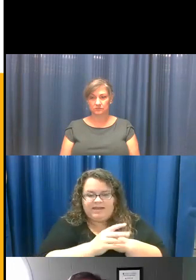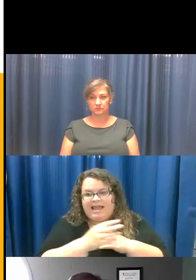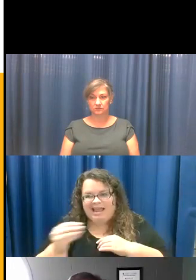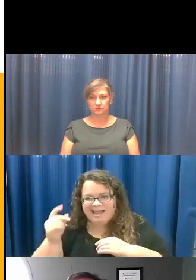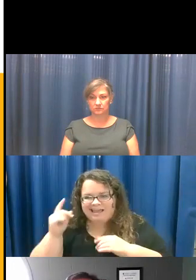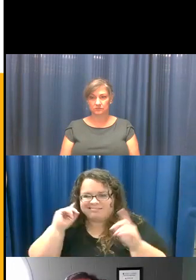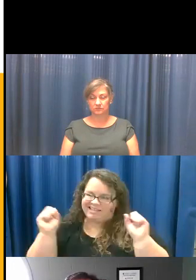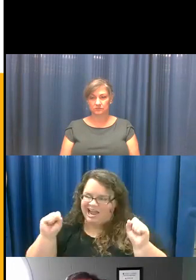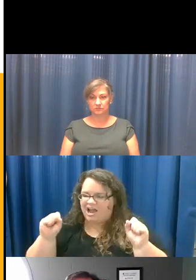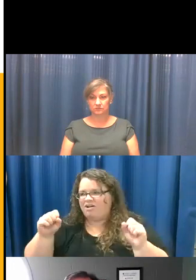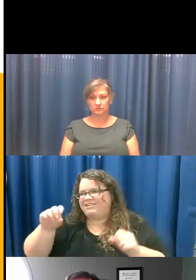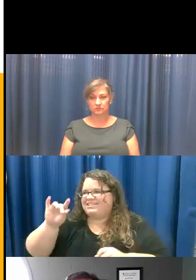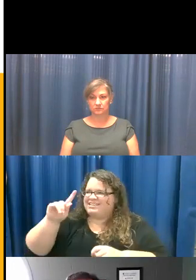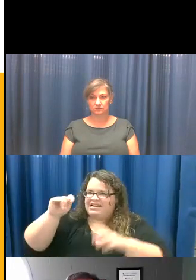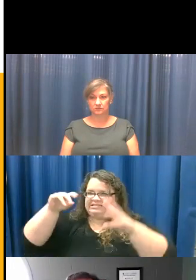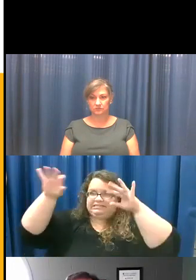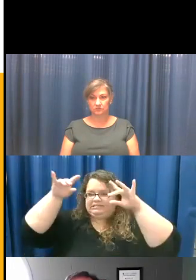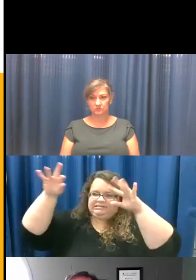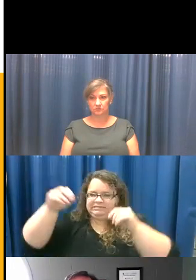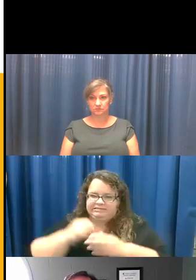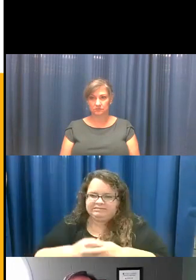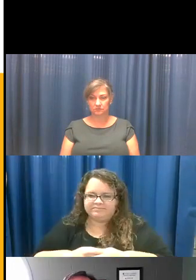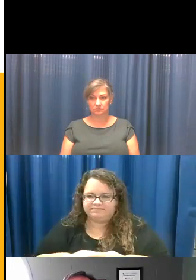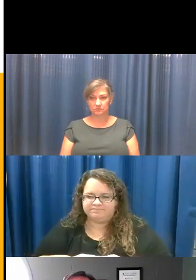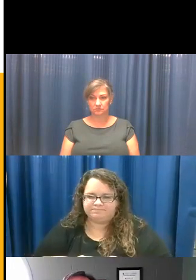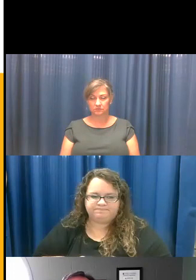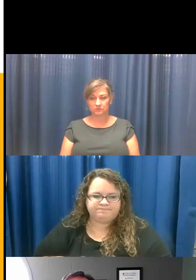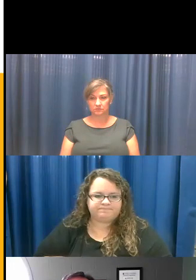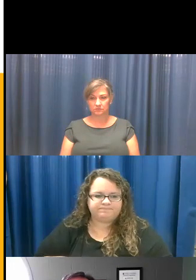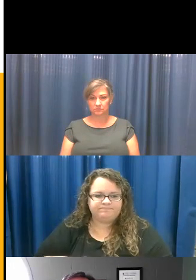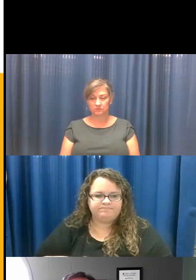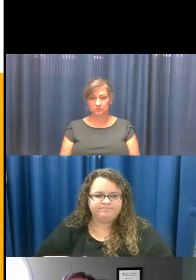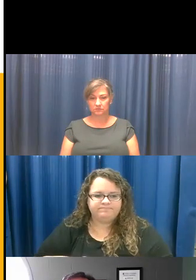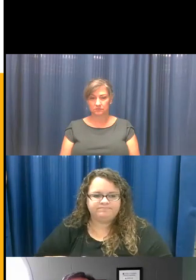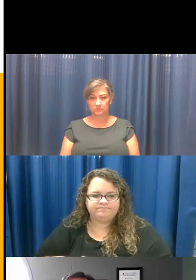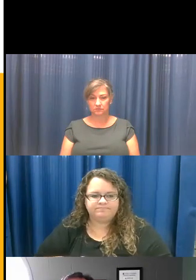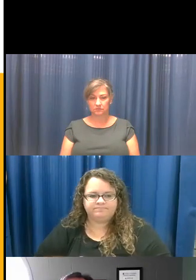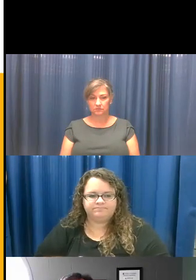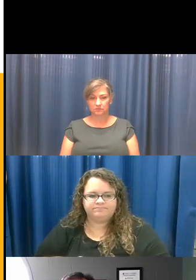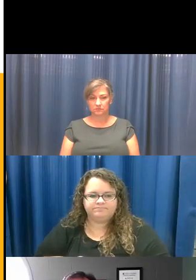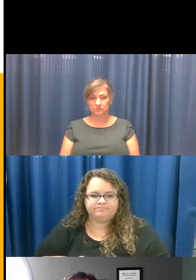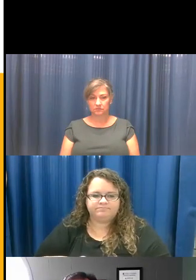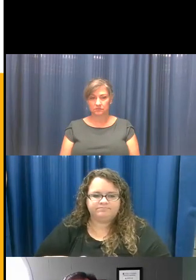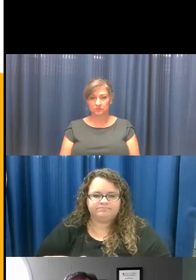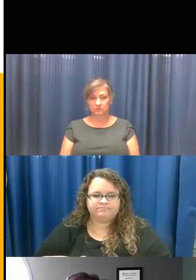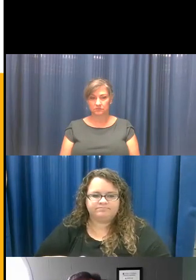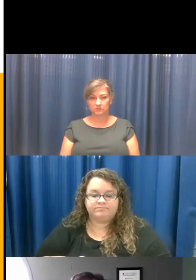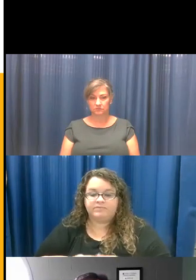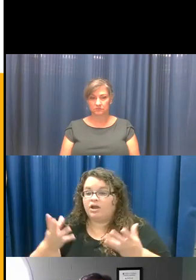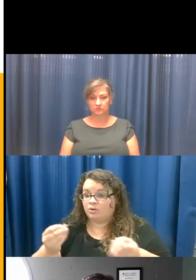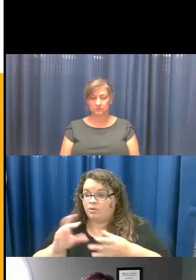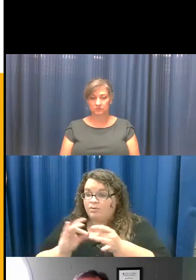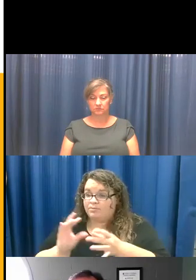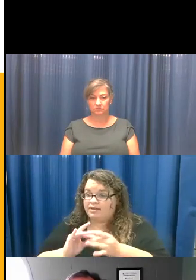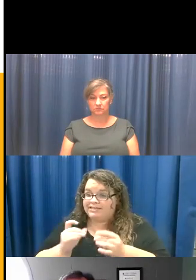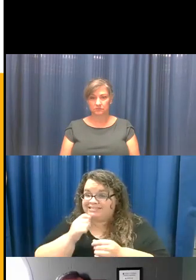and dust affiliated with those. I want to mention the dental